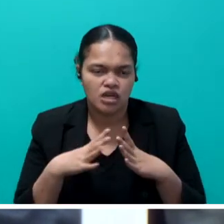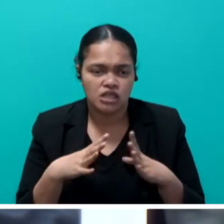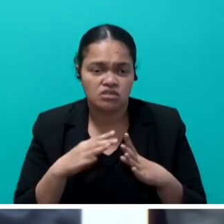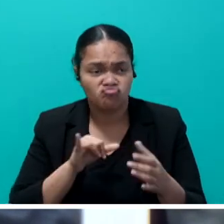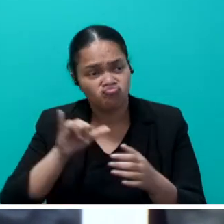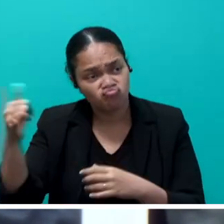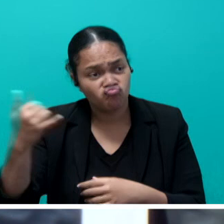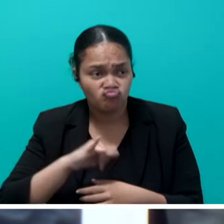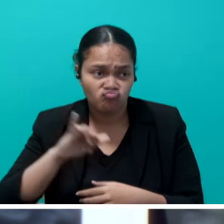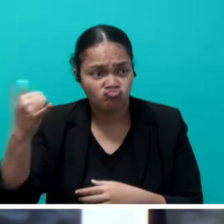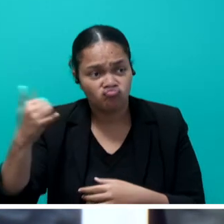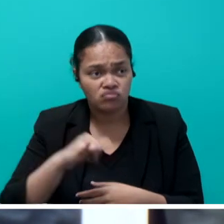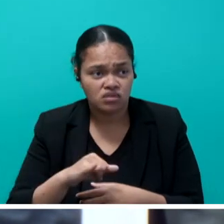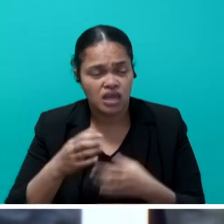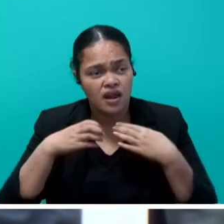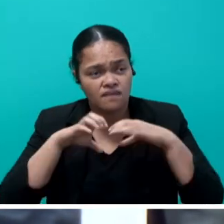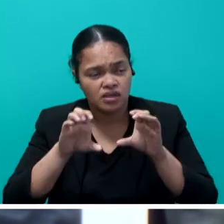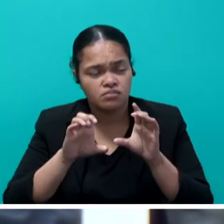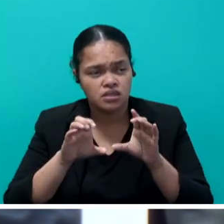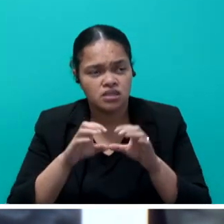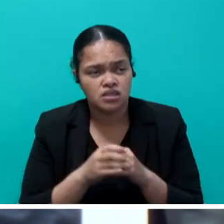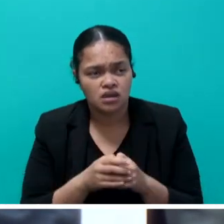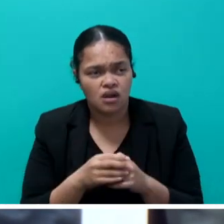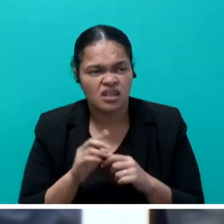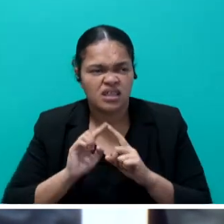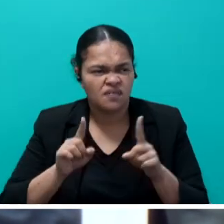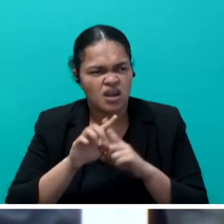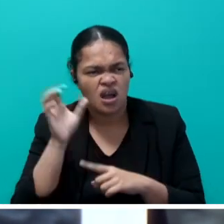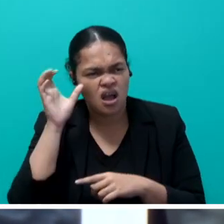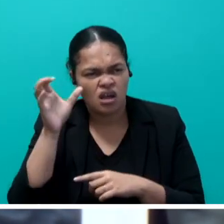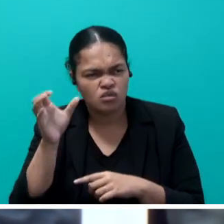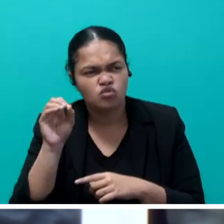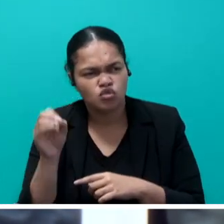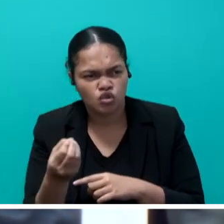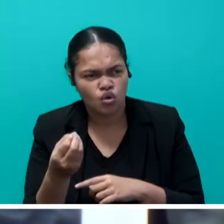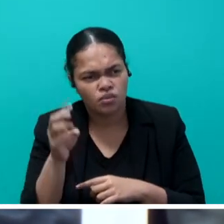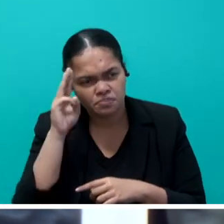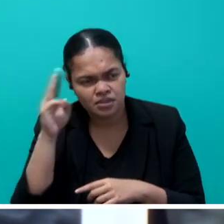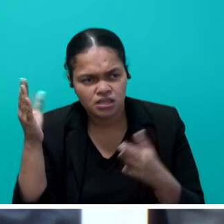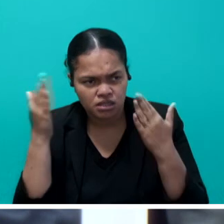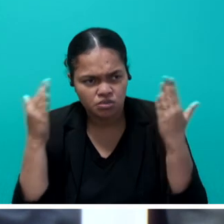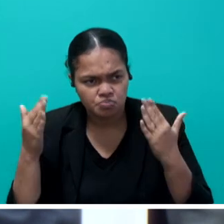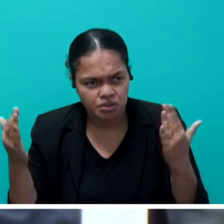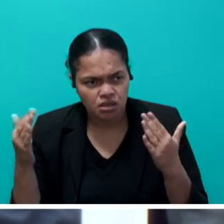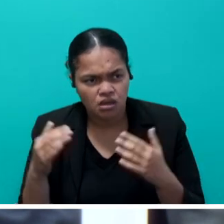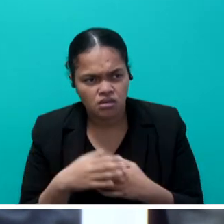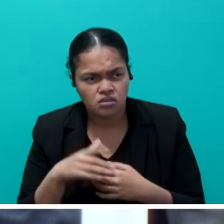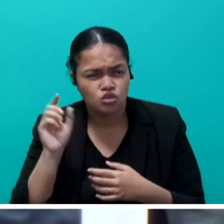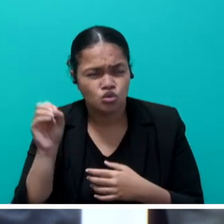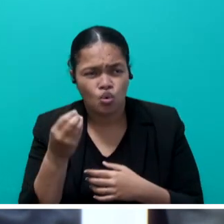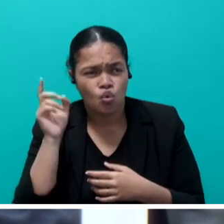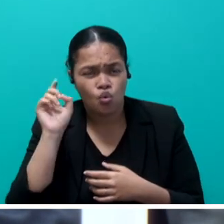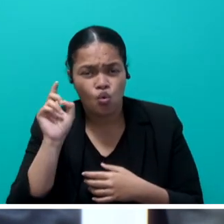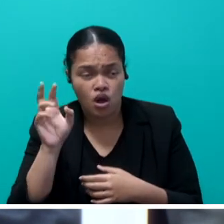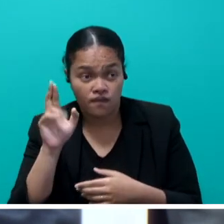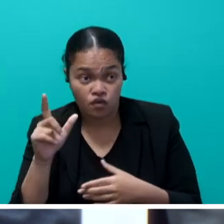and services, investment provisions within the different countries. So, Mr. Speaker, the call for